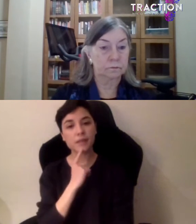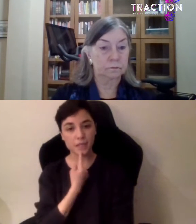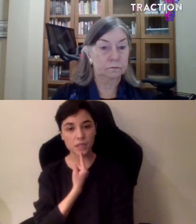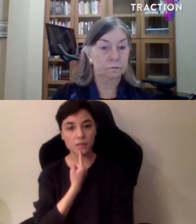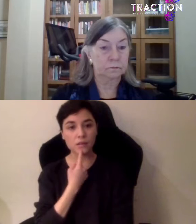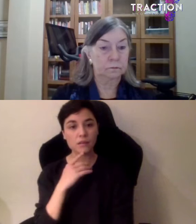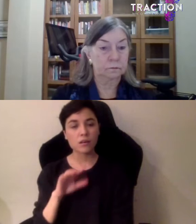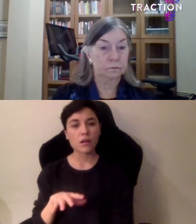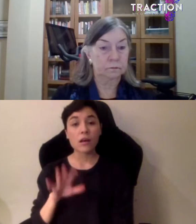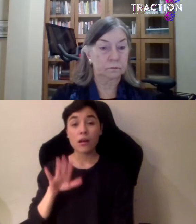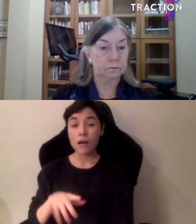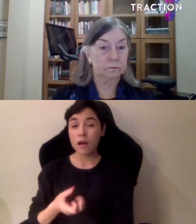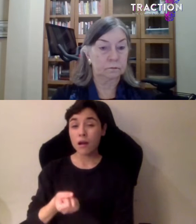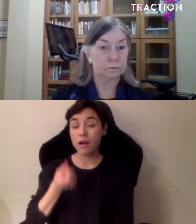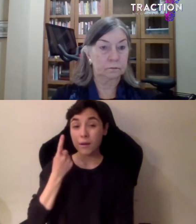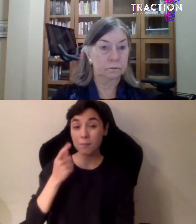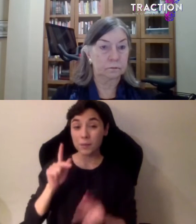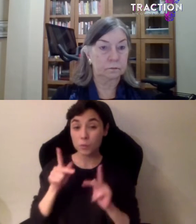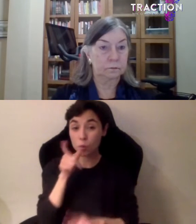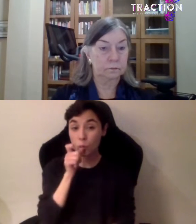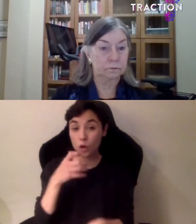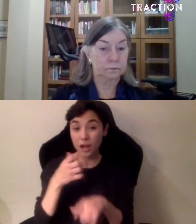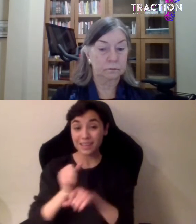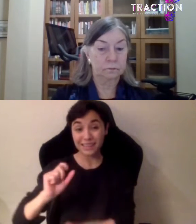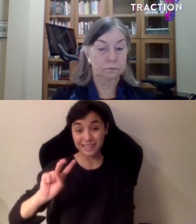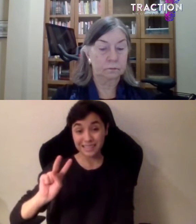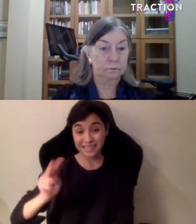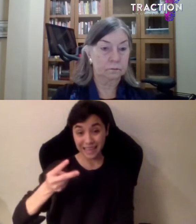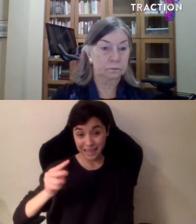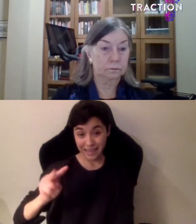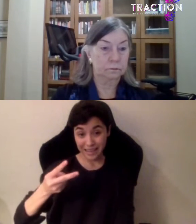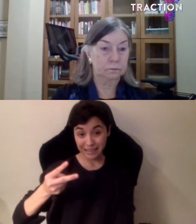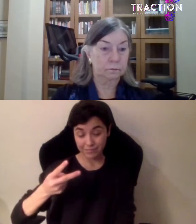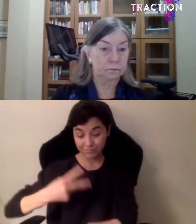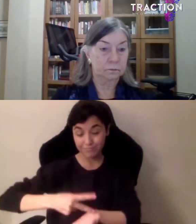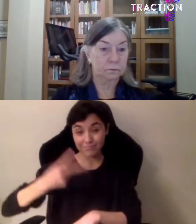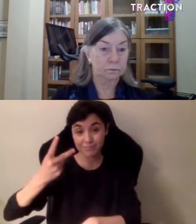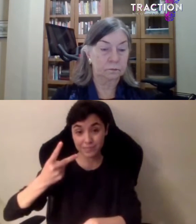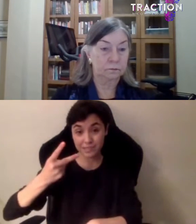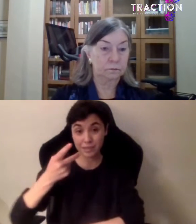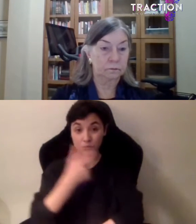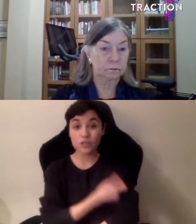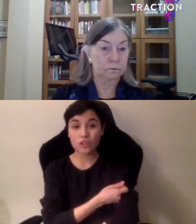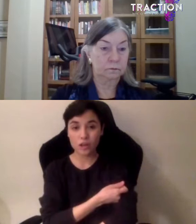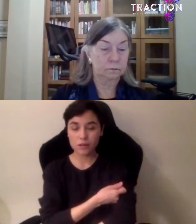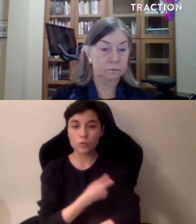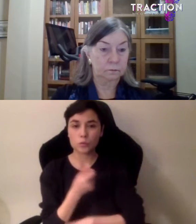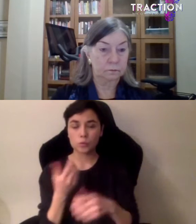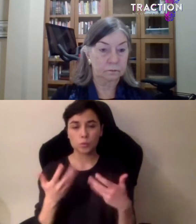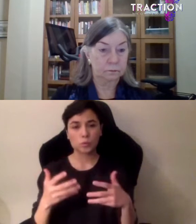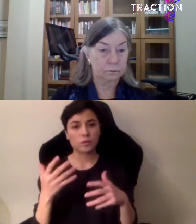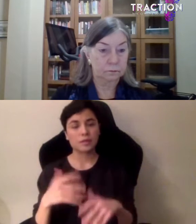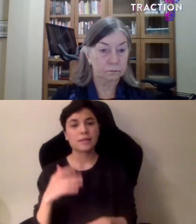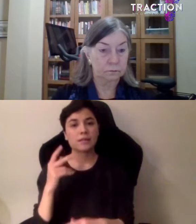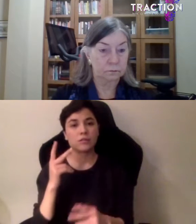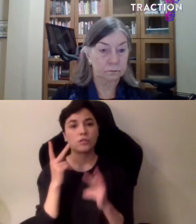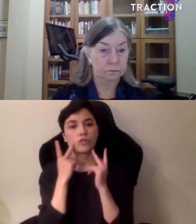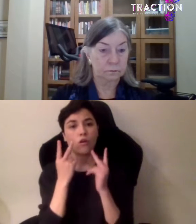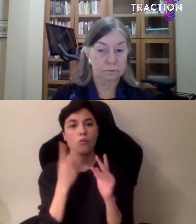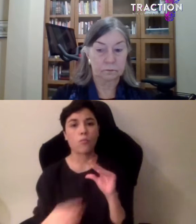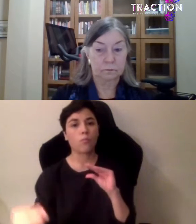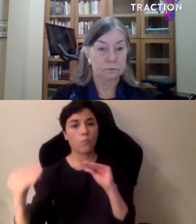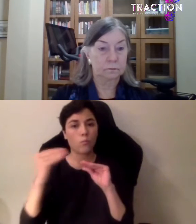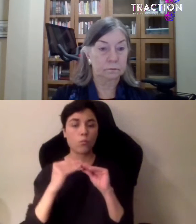place, and different things. So there was, the only thing that was kind of similar was your reaction to some